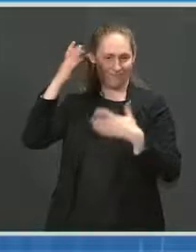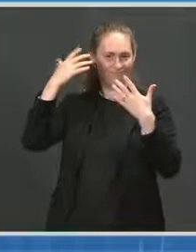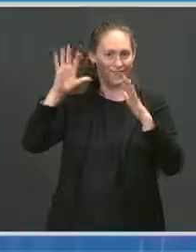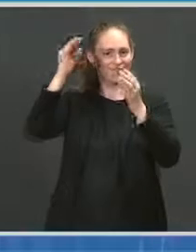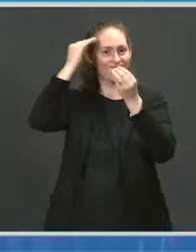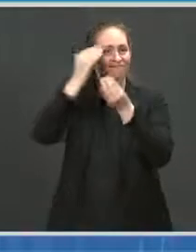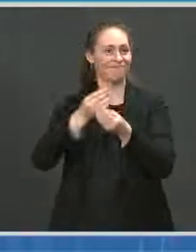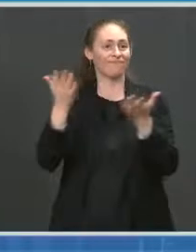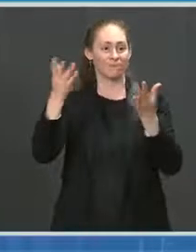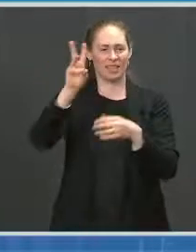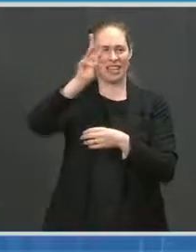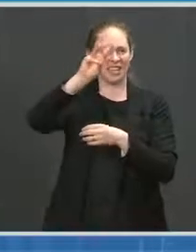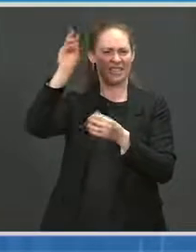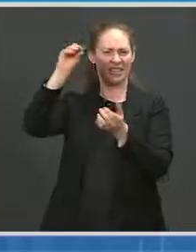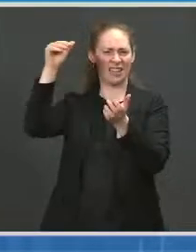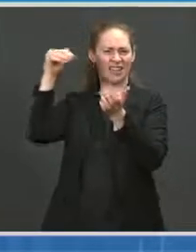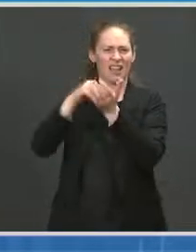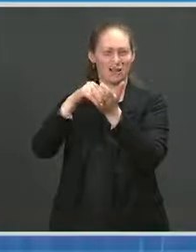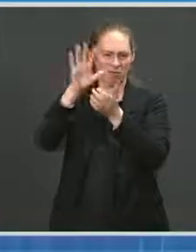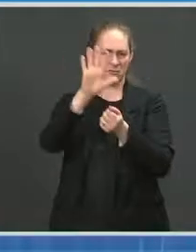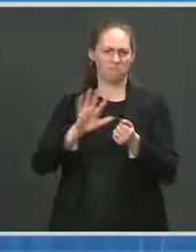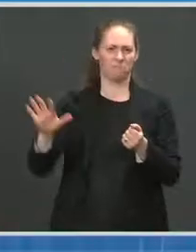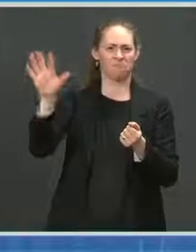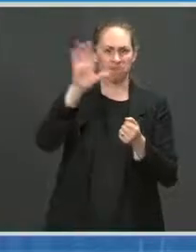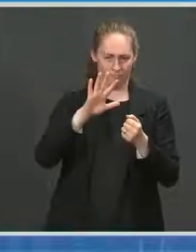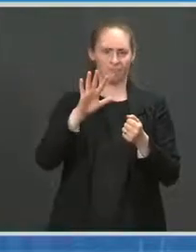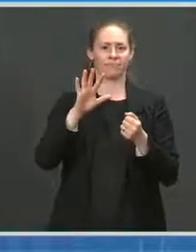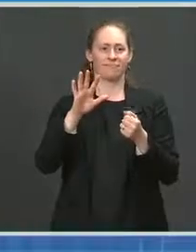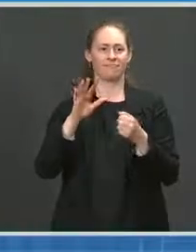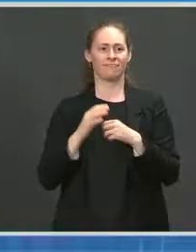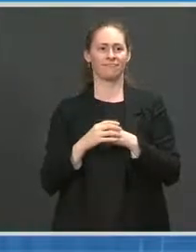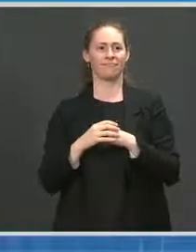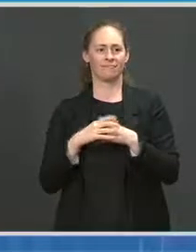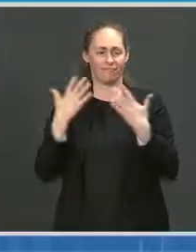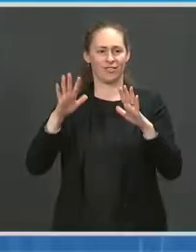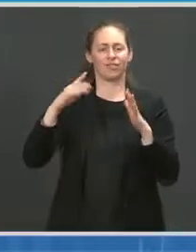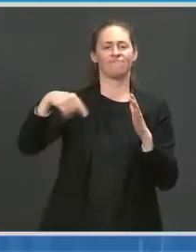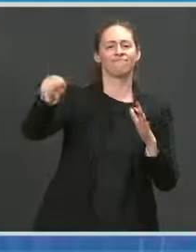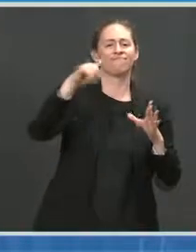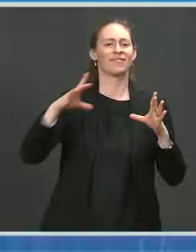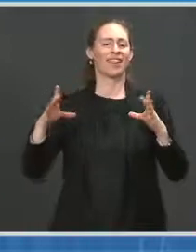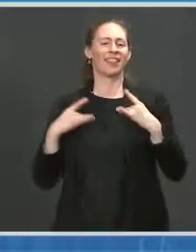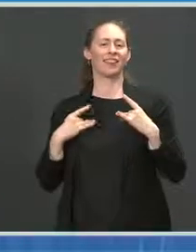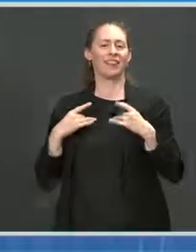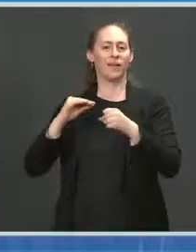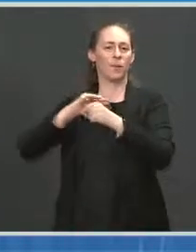60,950 cases of COVID-19. Our 7-day average is up to over